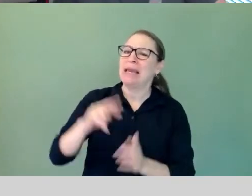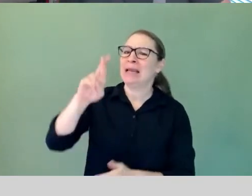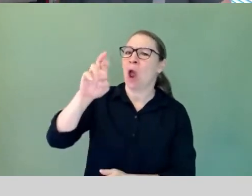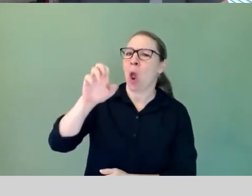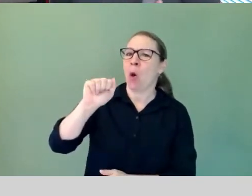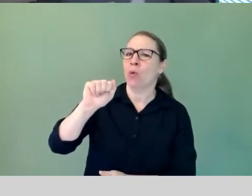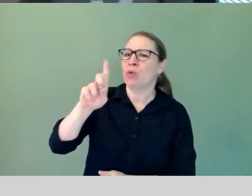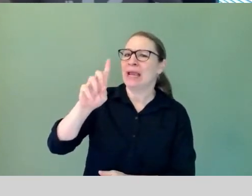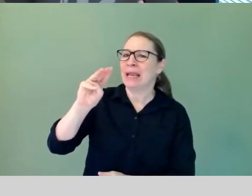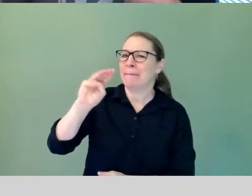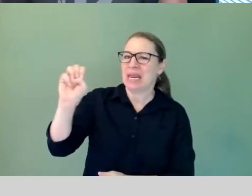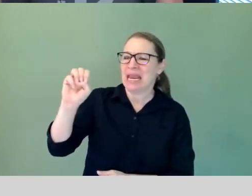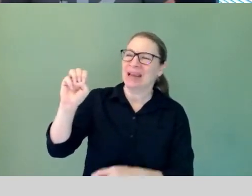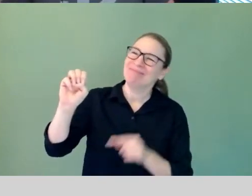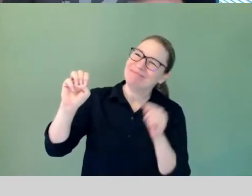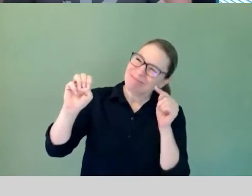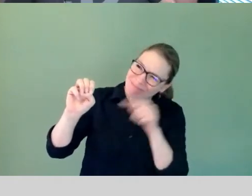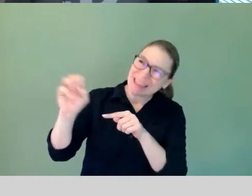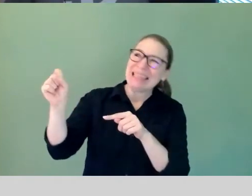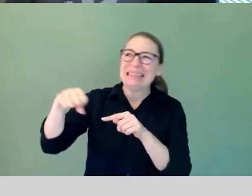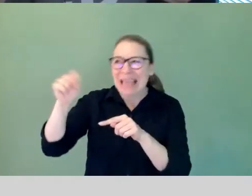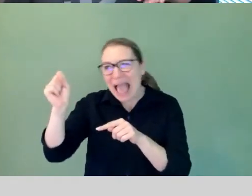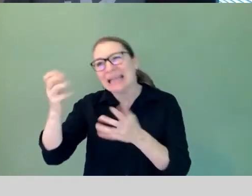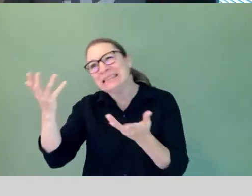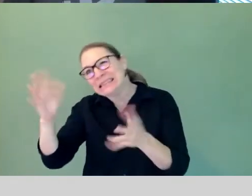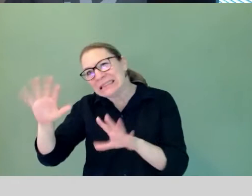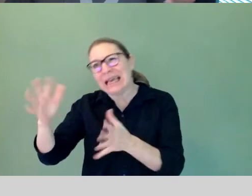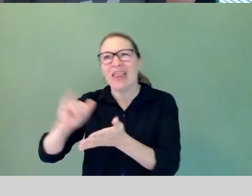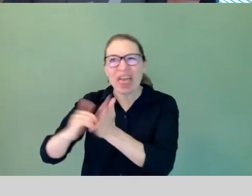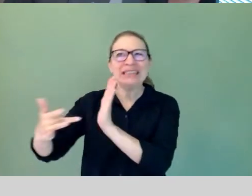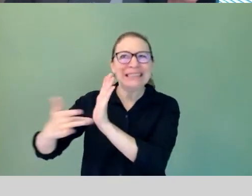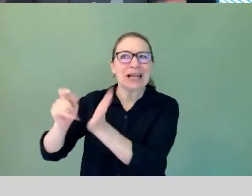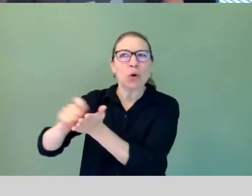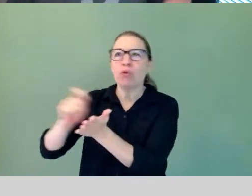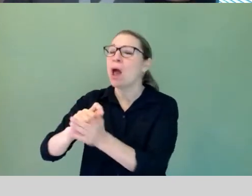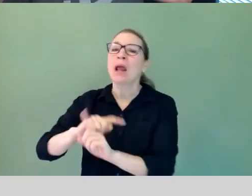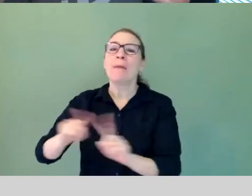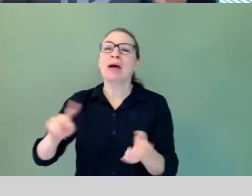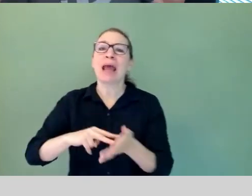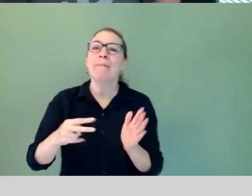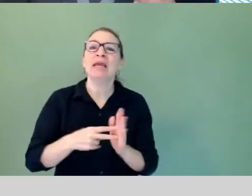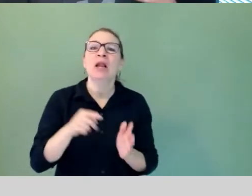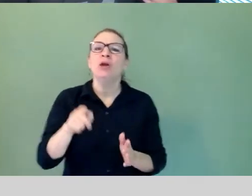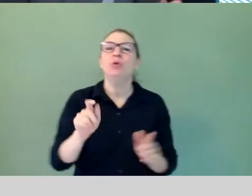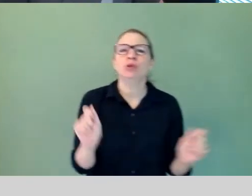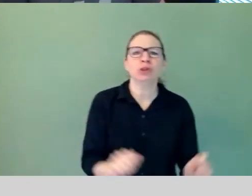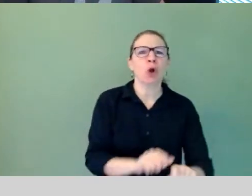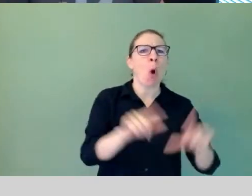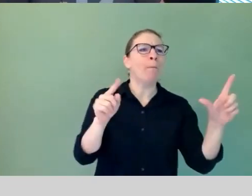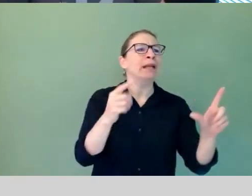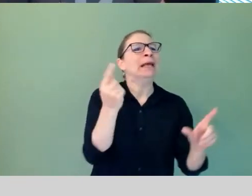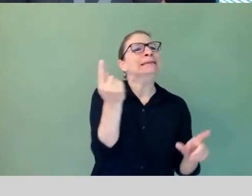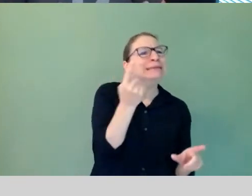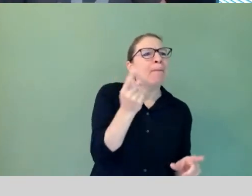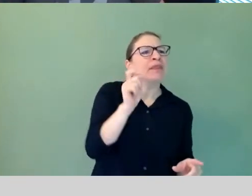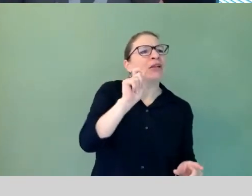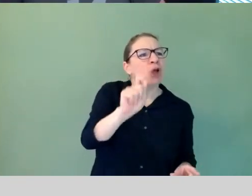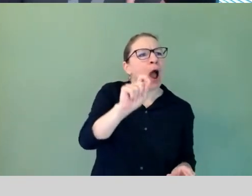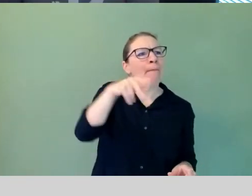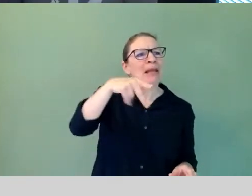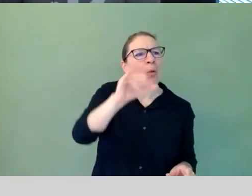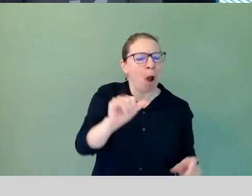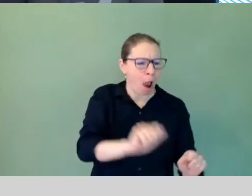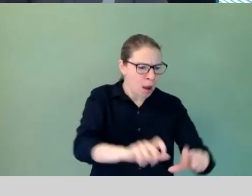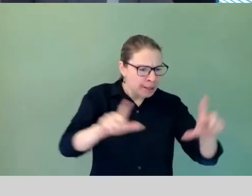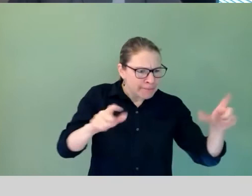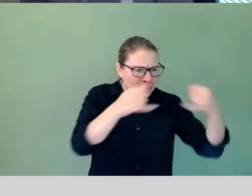writing, technically. I'm talking about you just went in, you opened up something.py and you're like, oh, I really like this. When was the last time you found code like that?